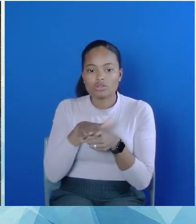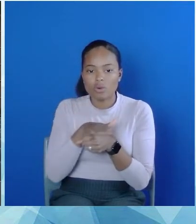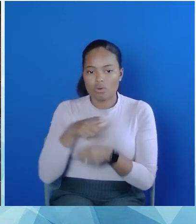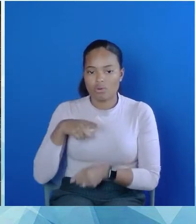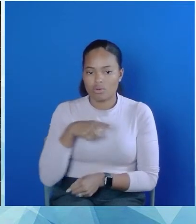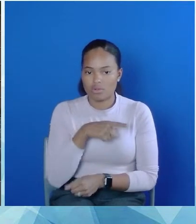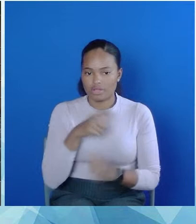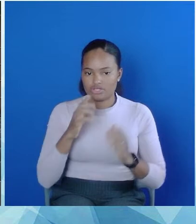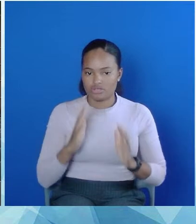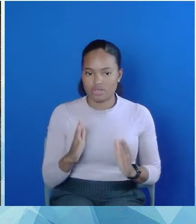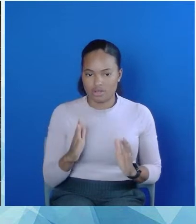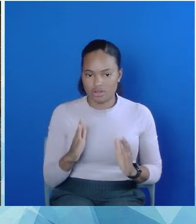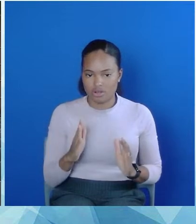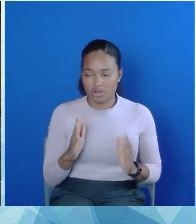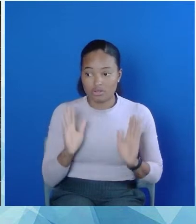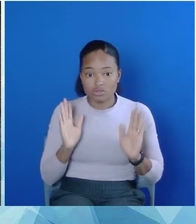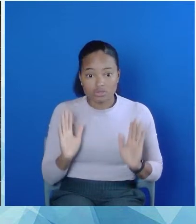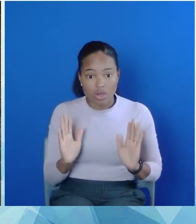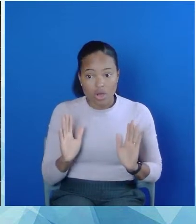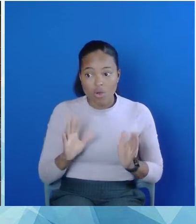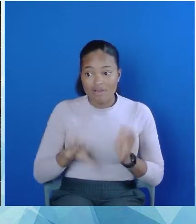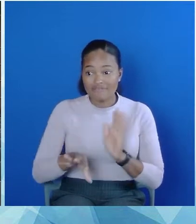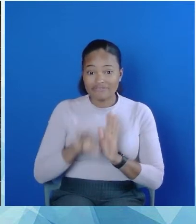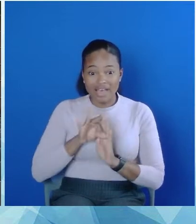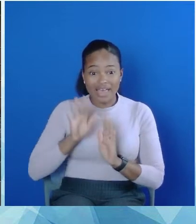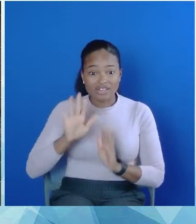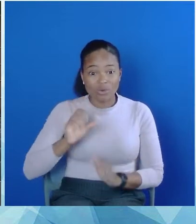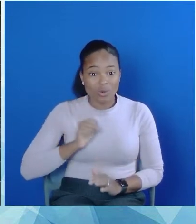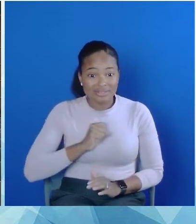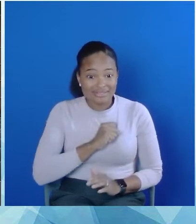So find your state senator, find your